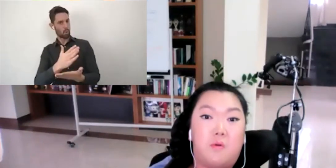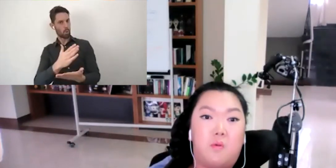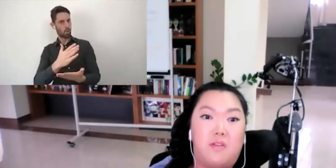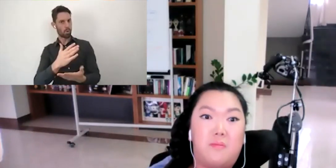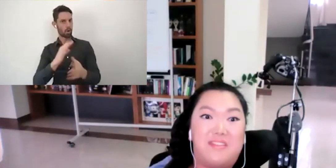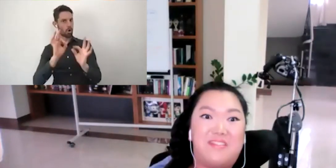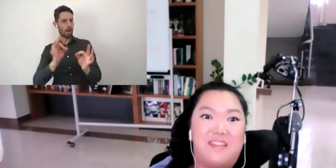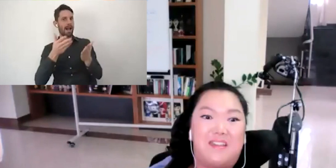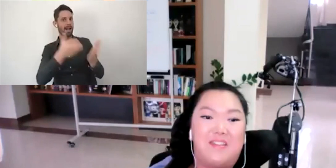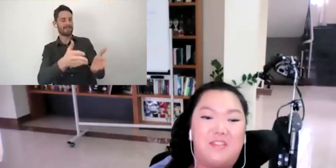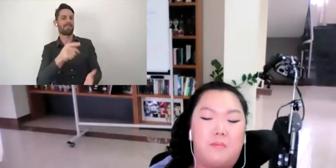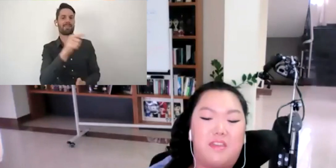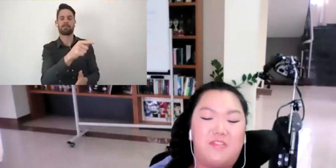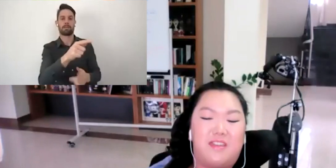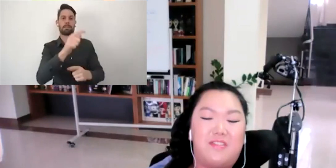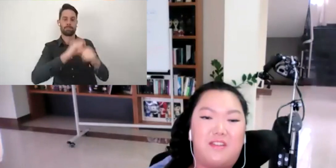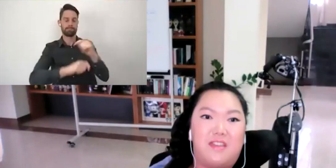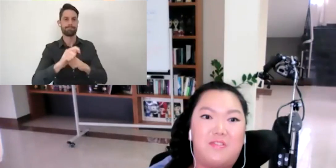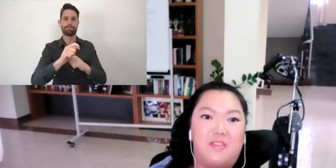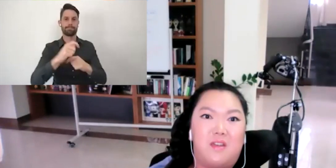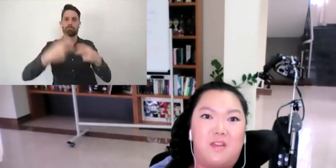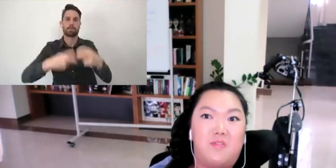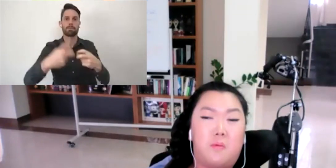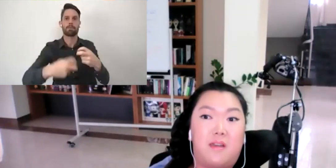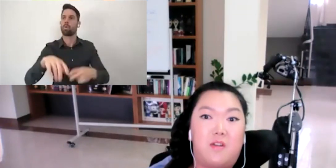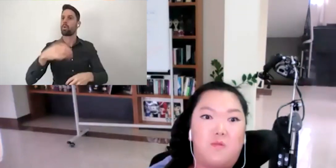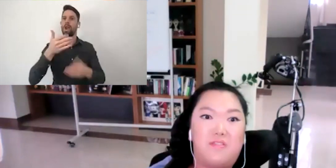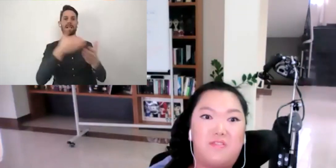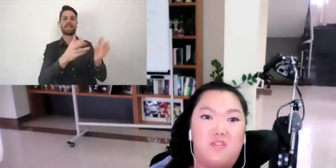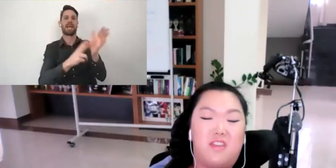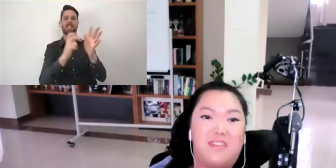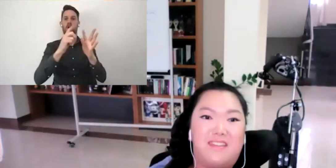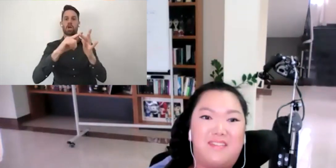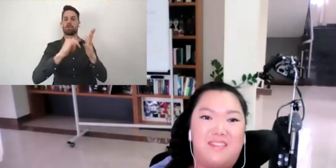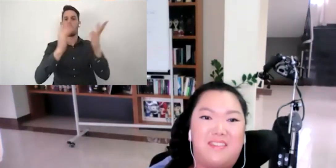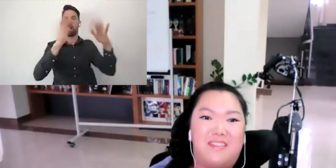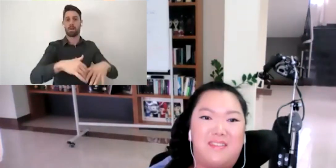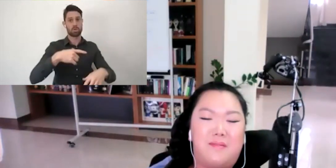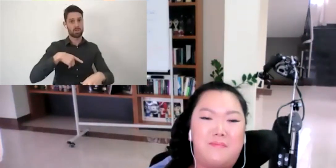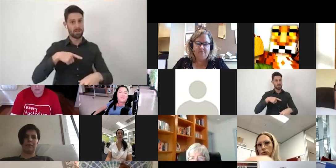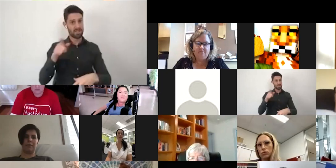back the core elements that make the NDIS so powerful and so unique.